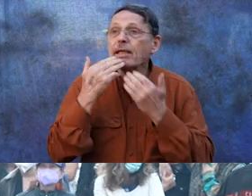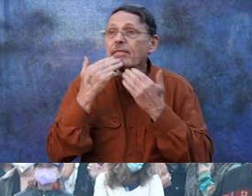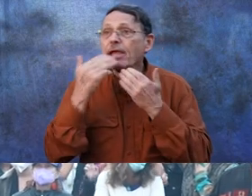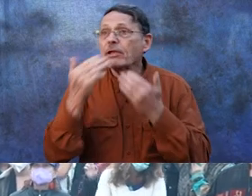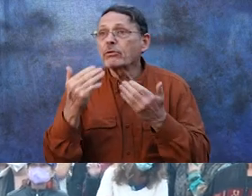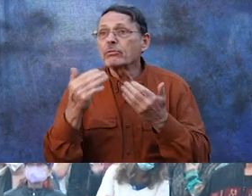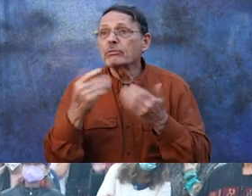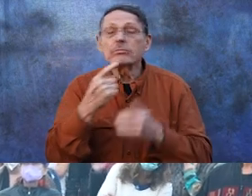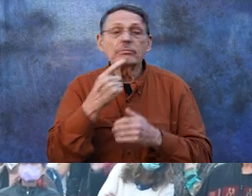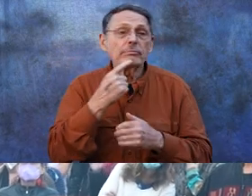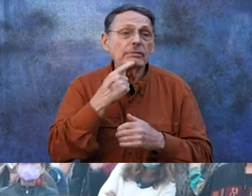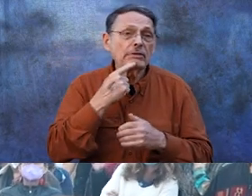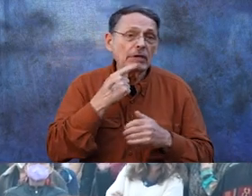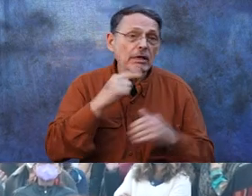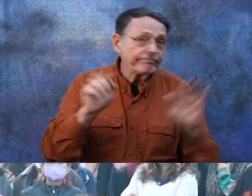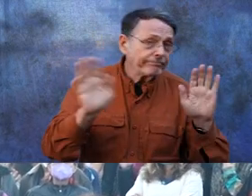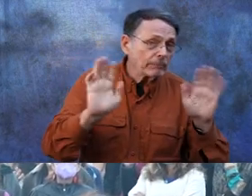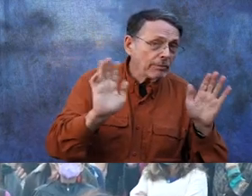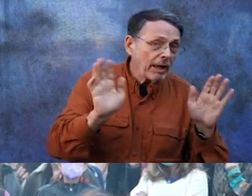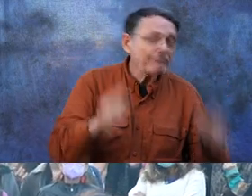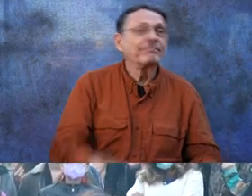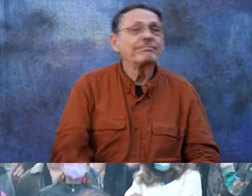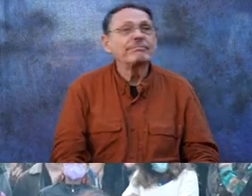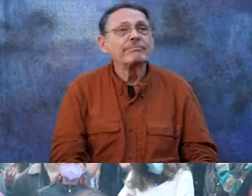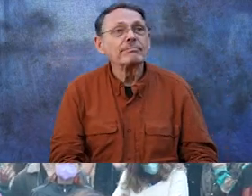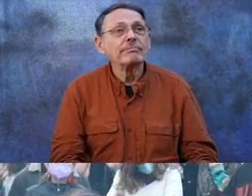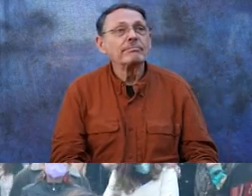Say thank you and goodbye.